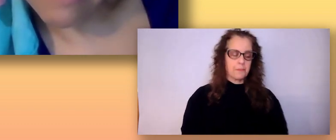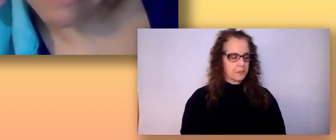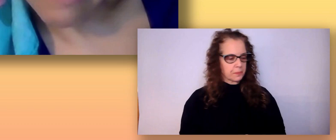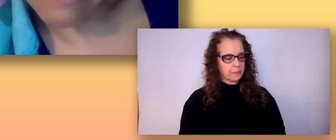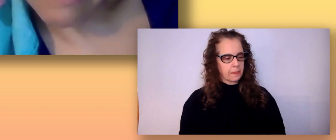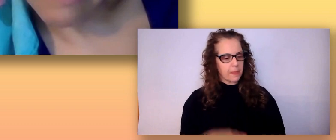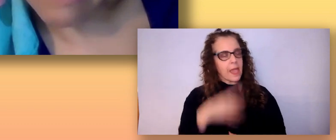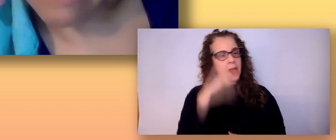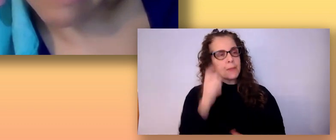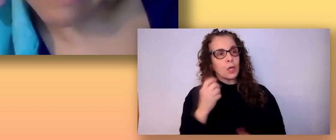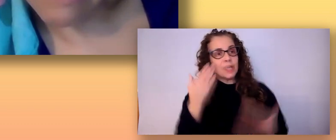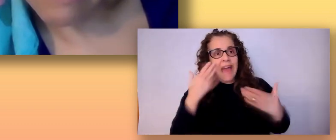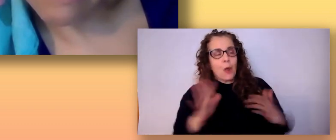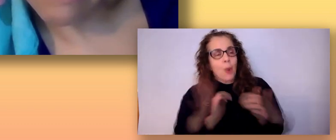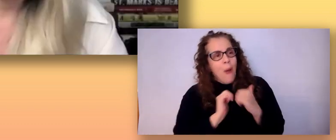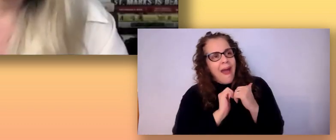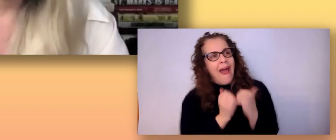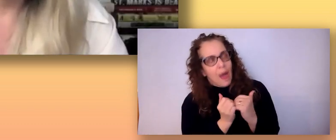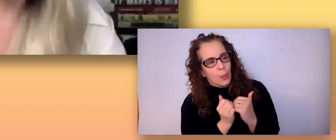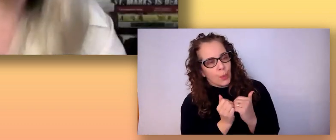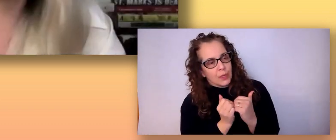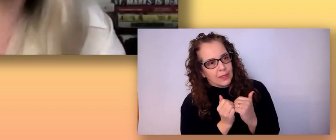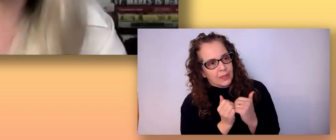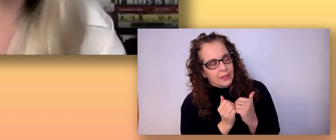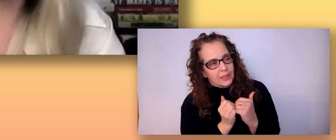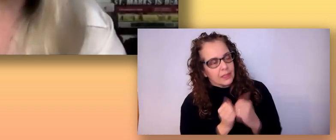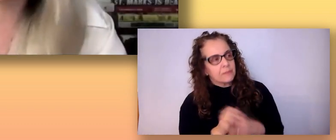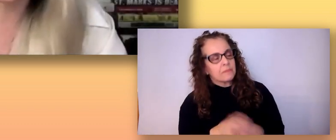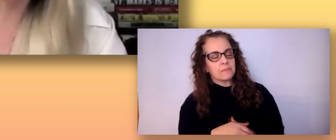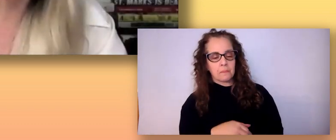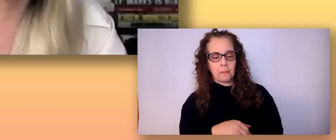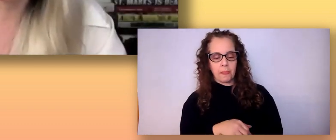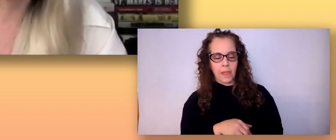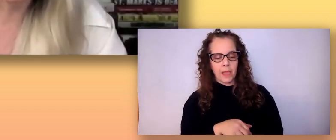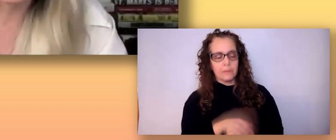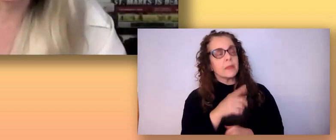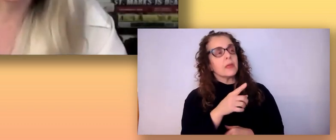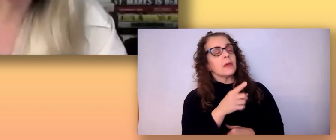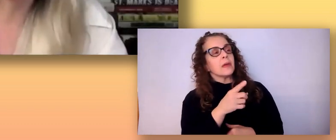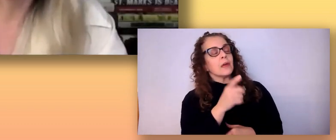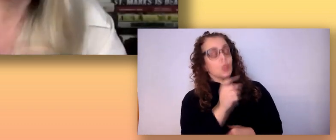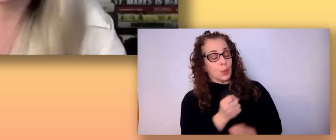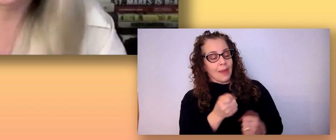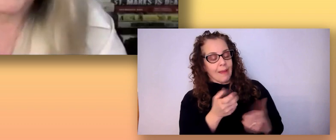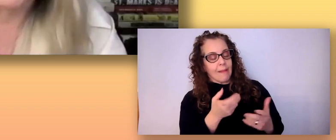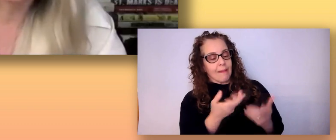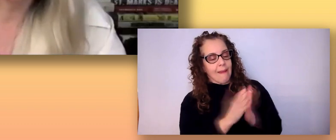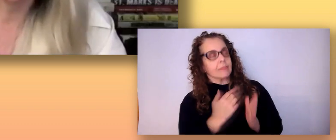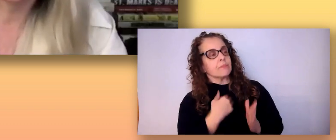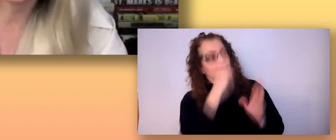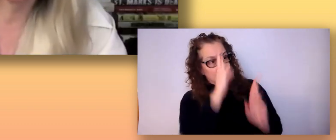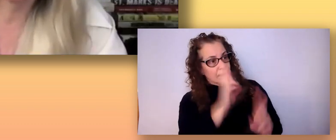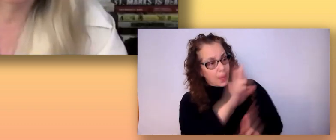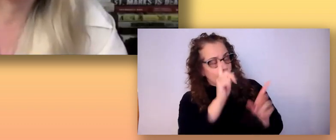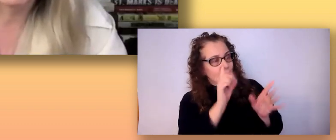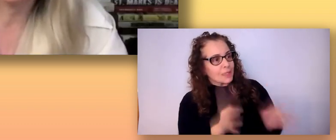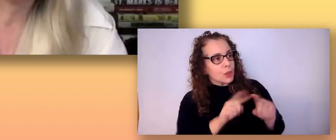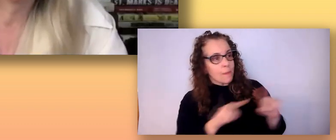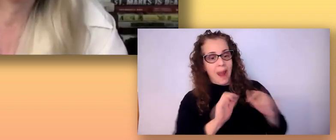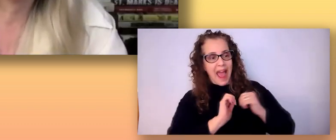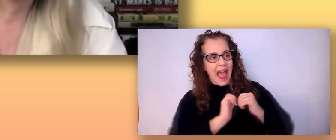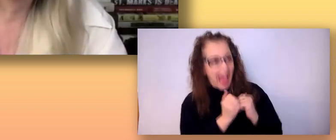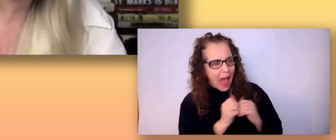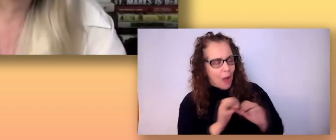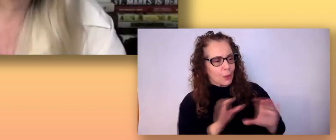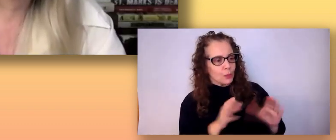Because I don't know how. You can ask me to respect your decision, but you can't ask me to know how to do this, because I